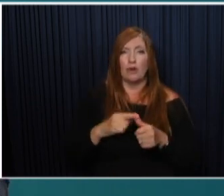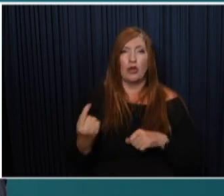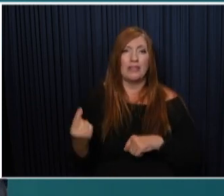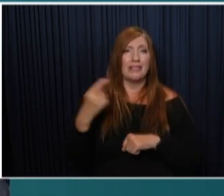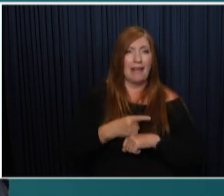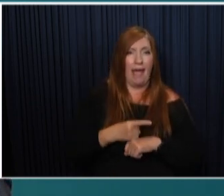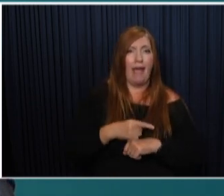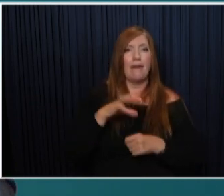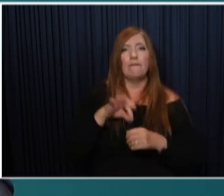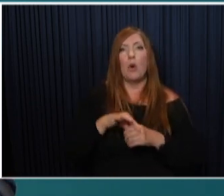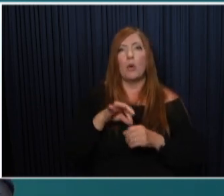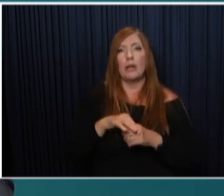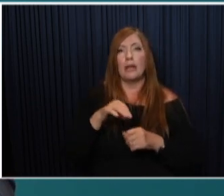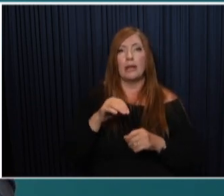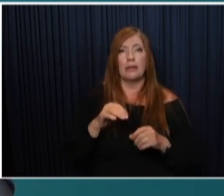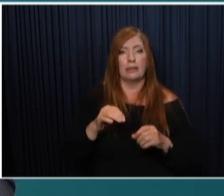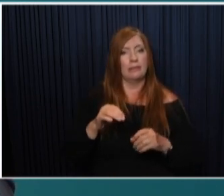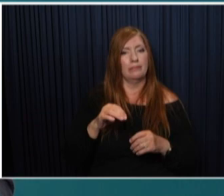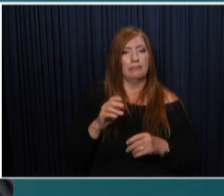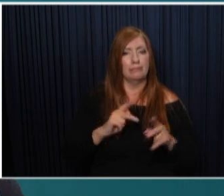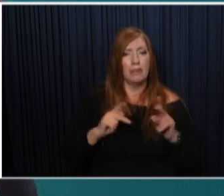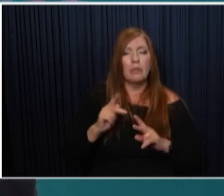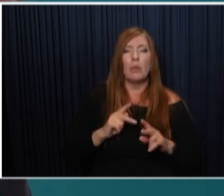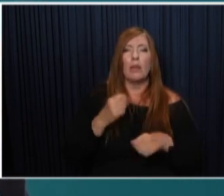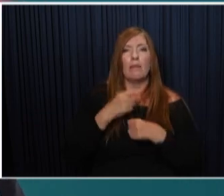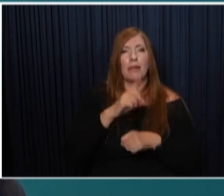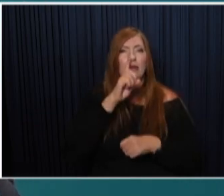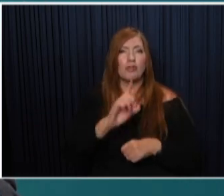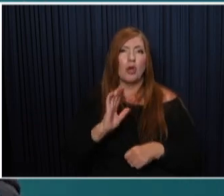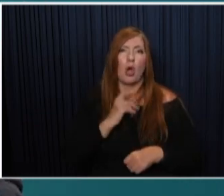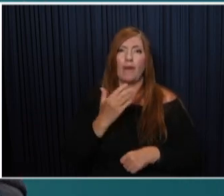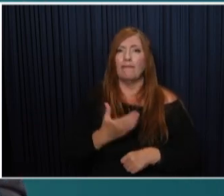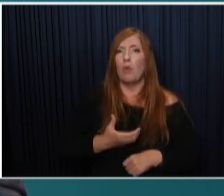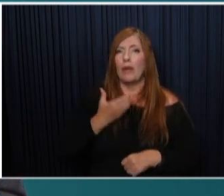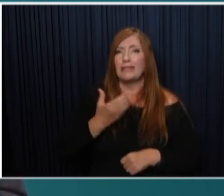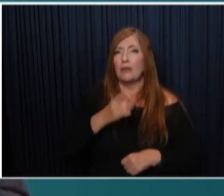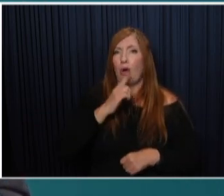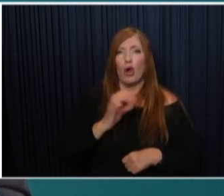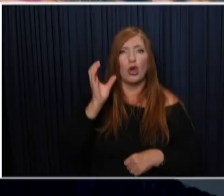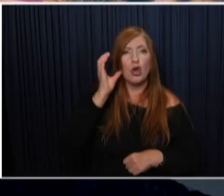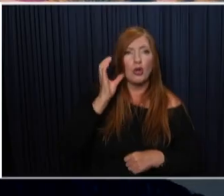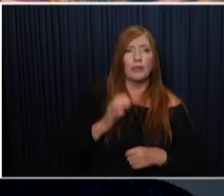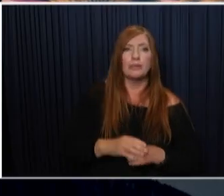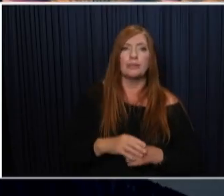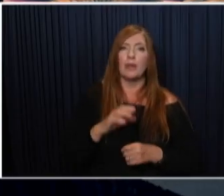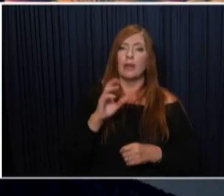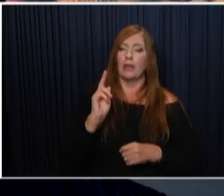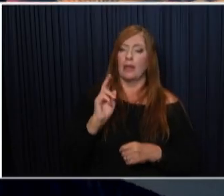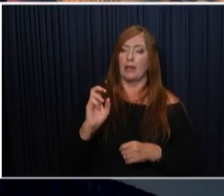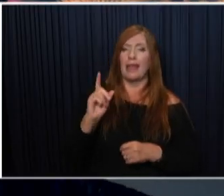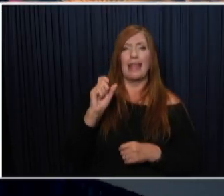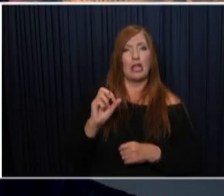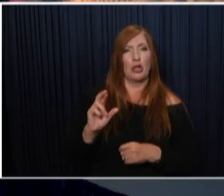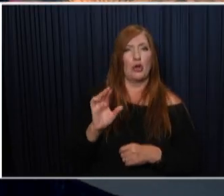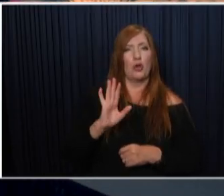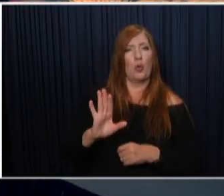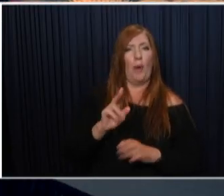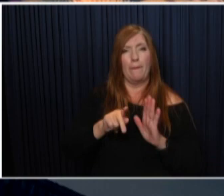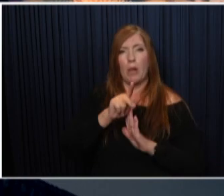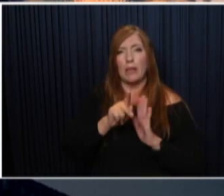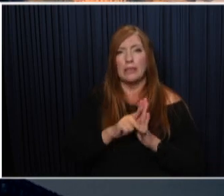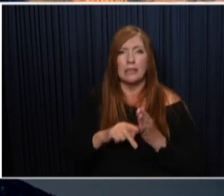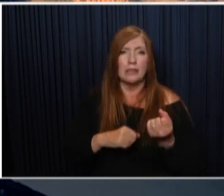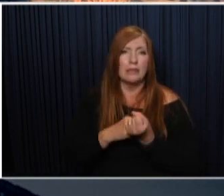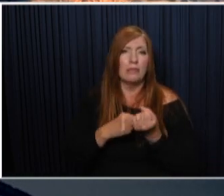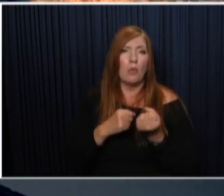a voting block that ensures our voices will be heard. And Mr. Keeler, what policies would you champion in order